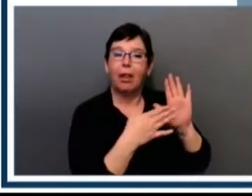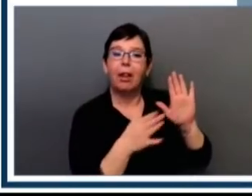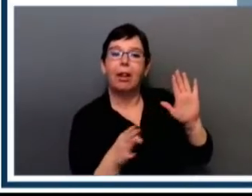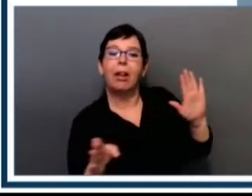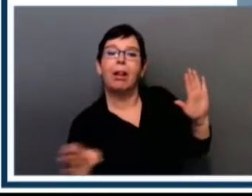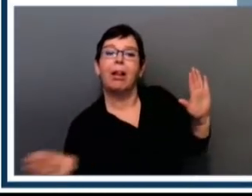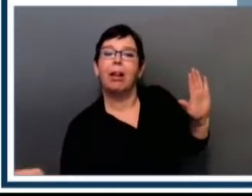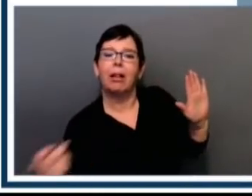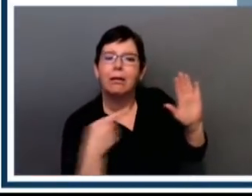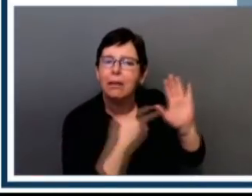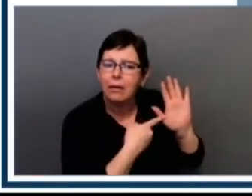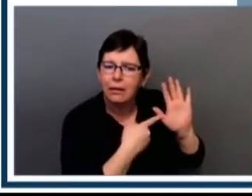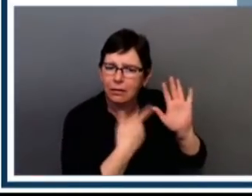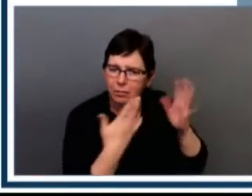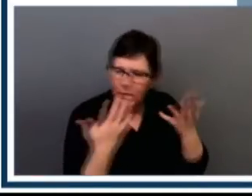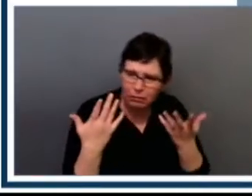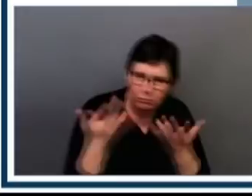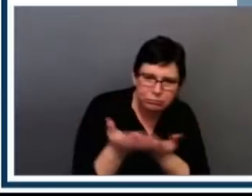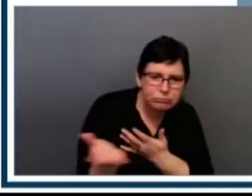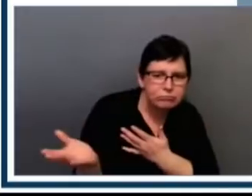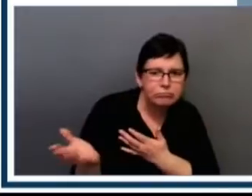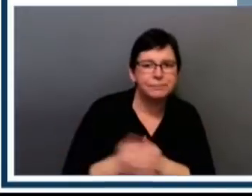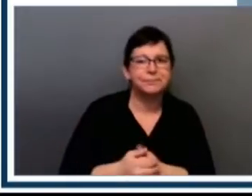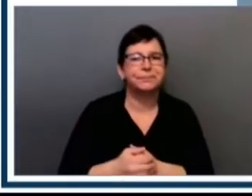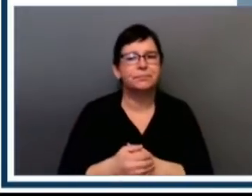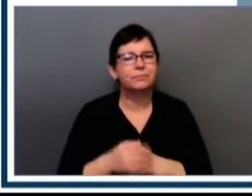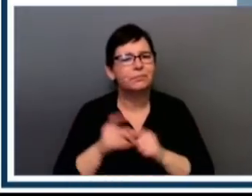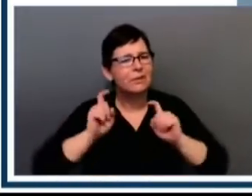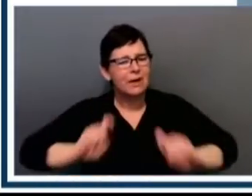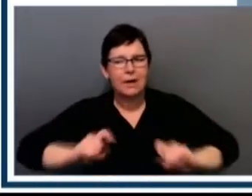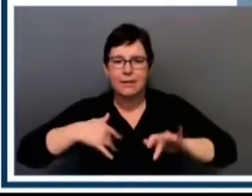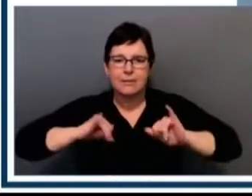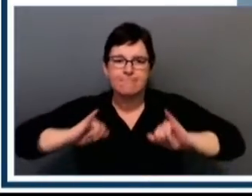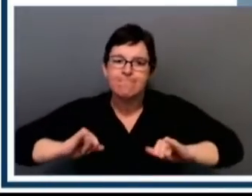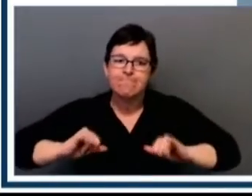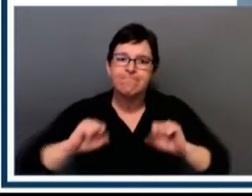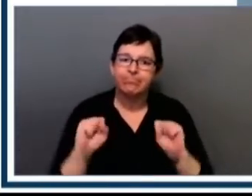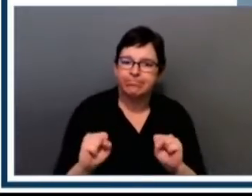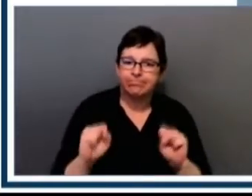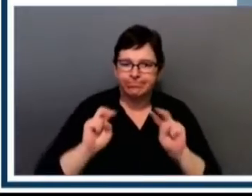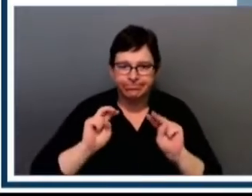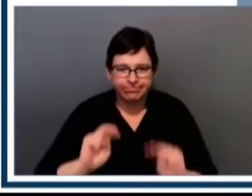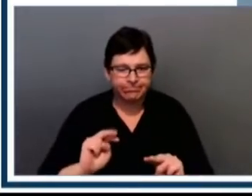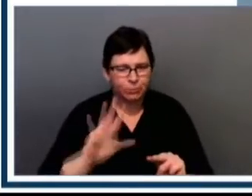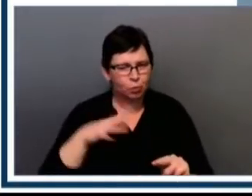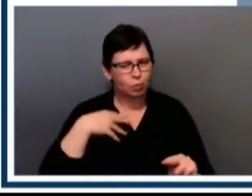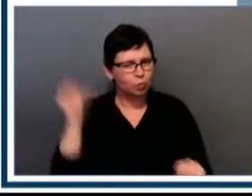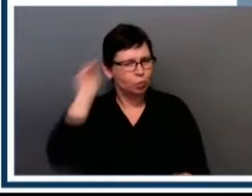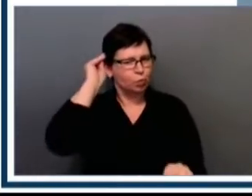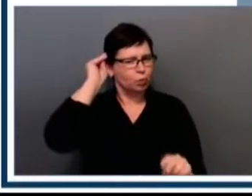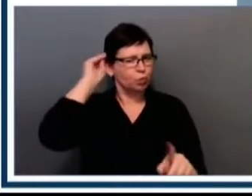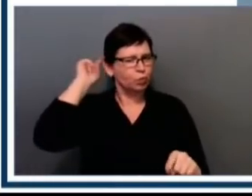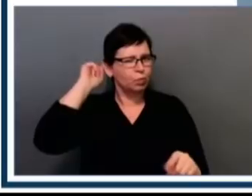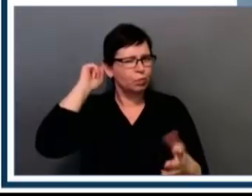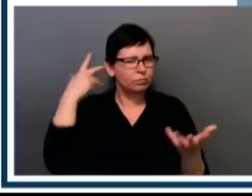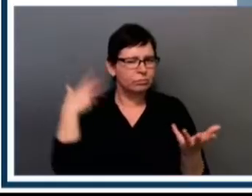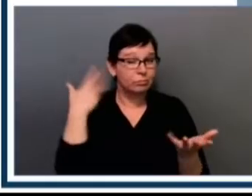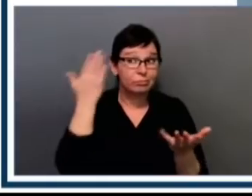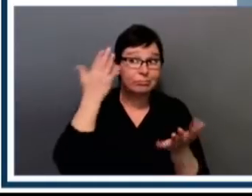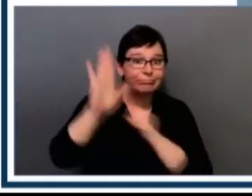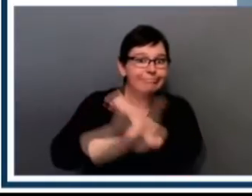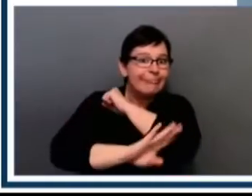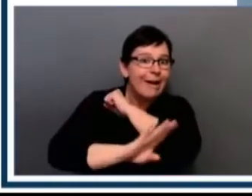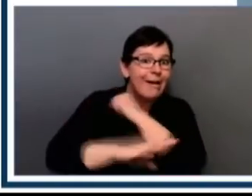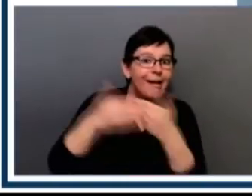we don't know what the fall might bring. So even if we stand down things, we still have to remember that and have processes in